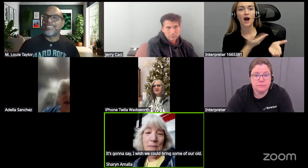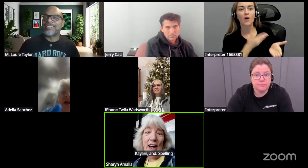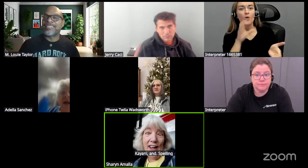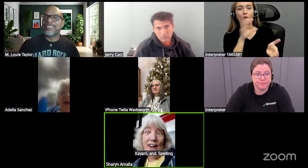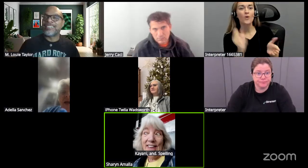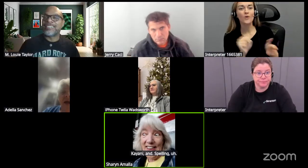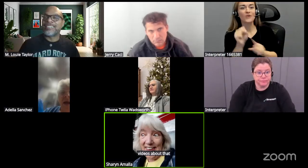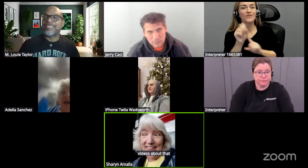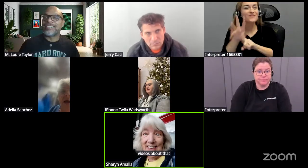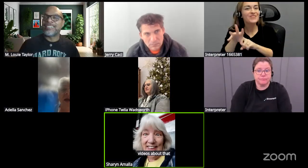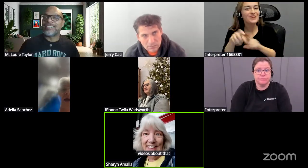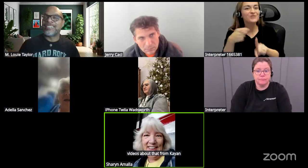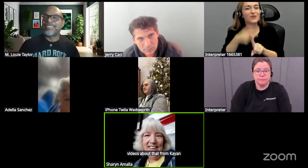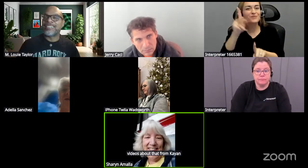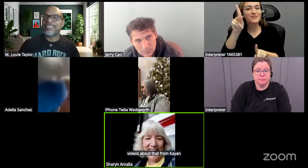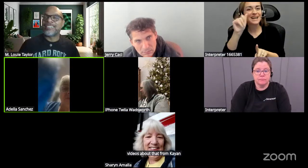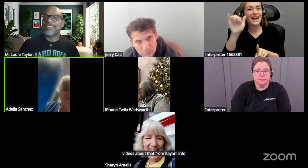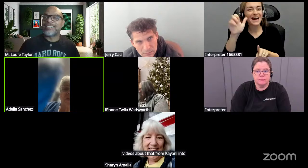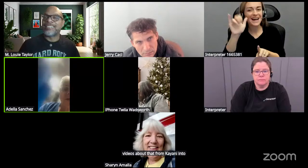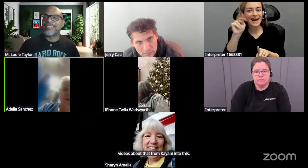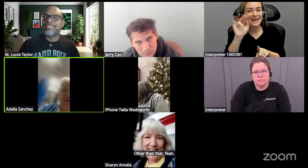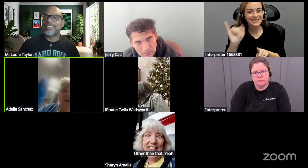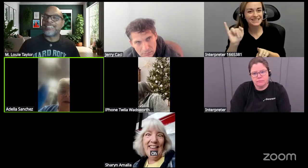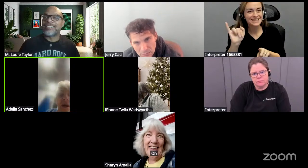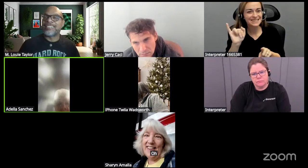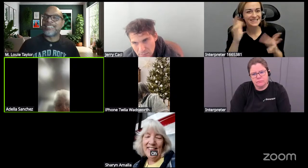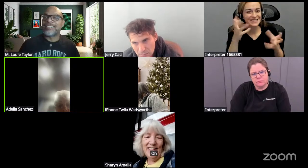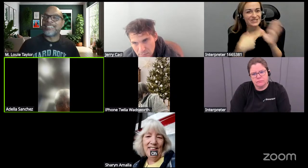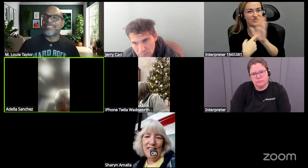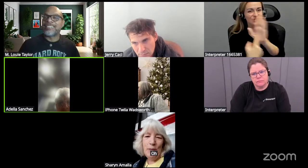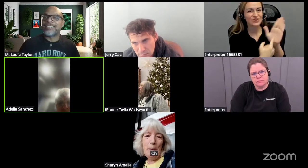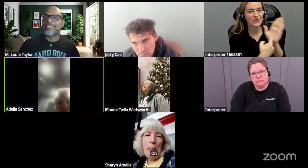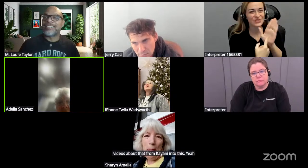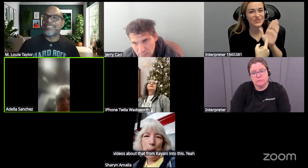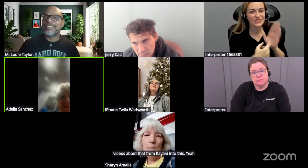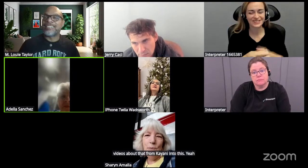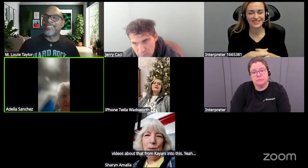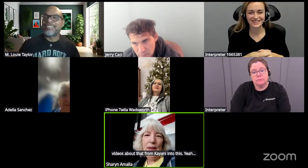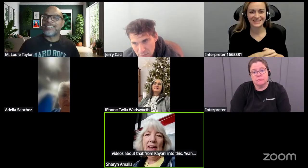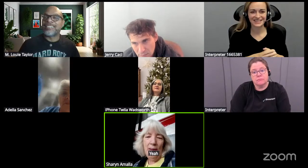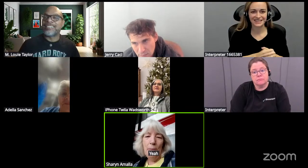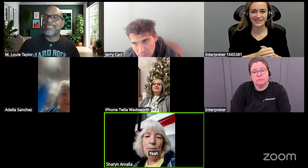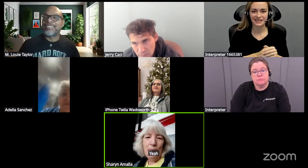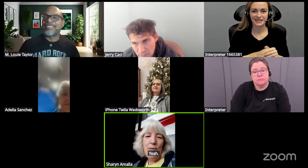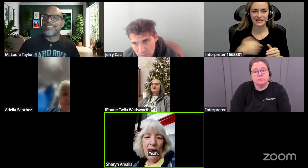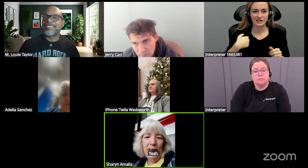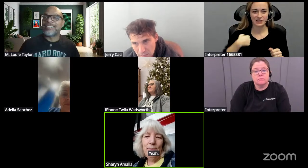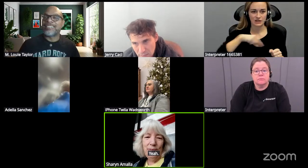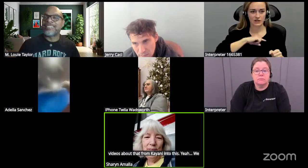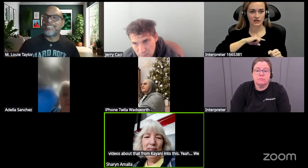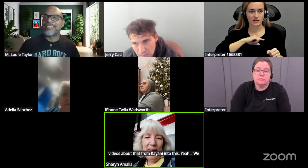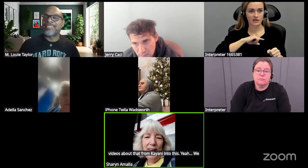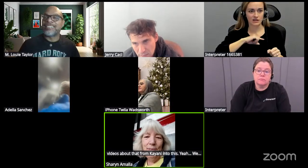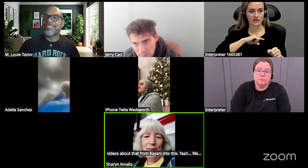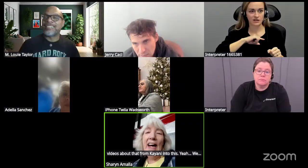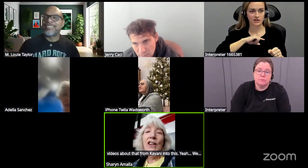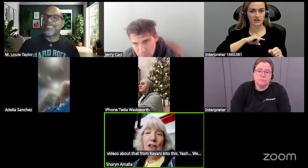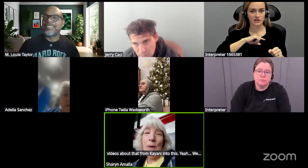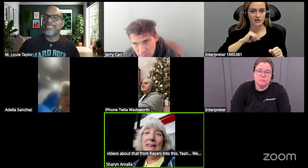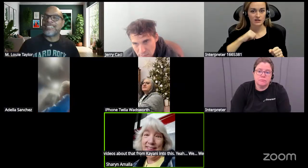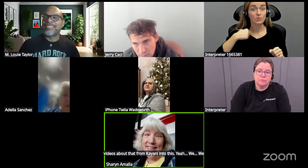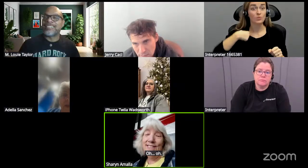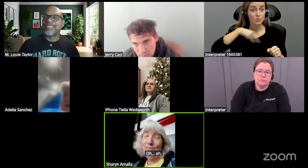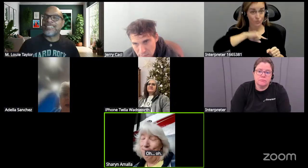from so Kayani yeah, into this. yeah. Oh, Yeah, oh, Yeah, Uh, we uh, um, we had